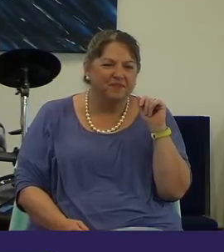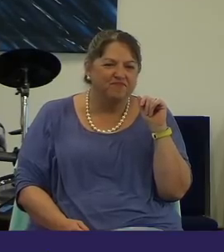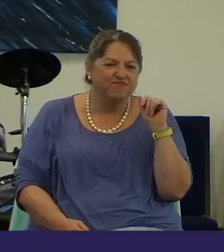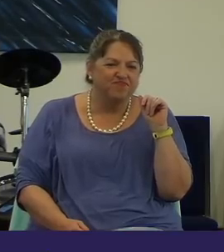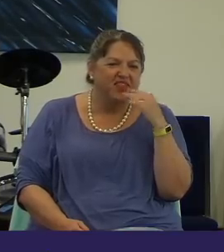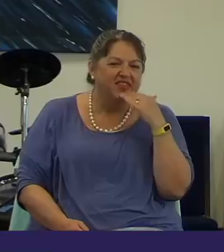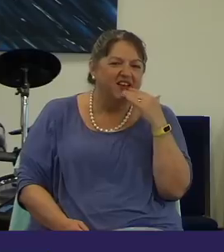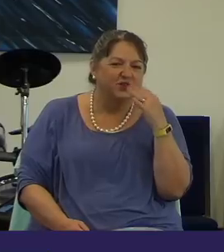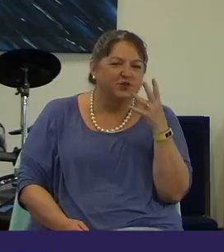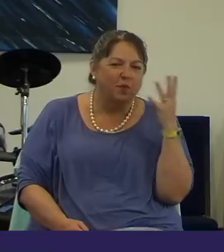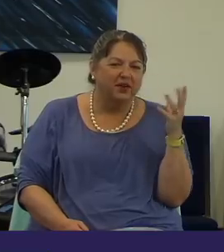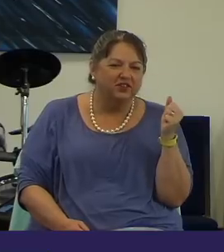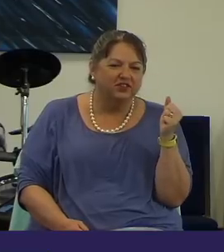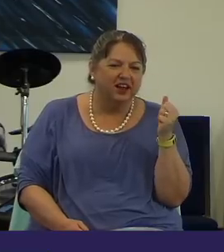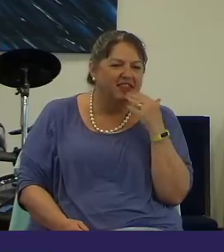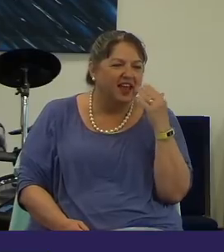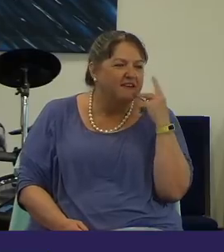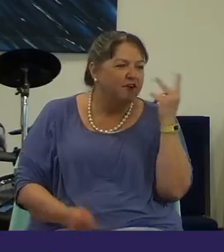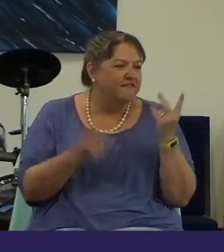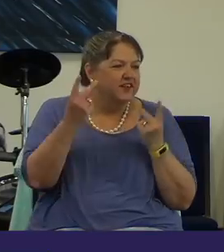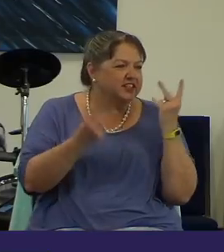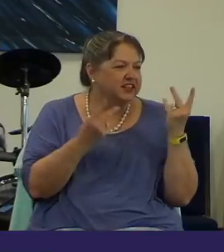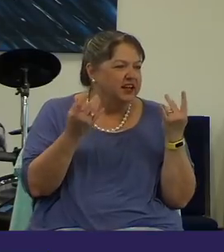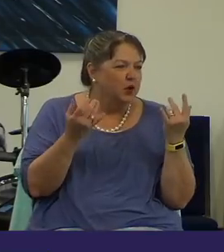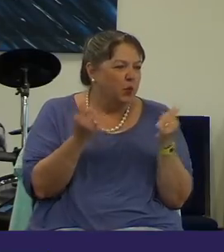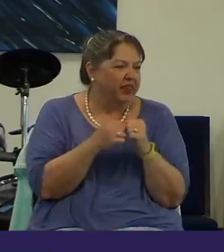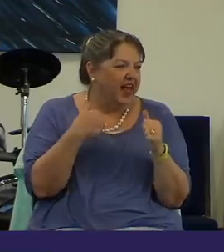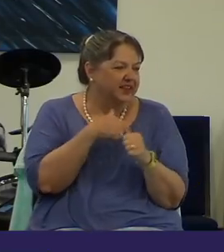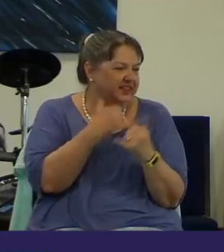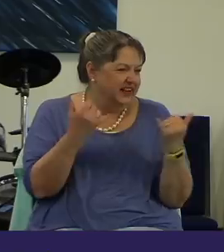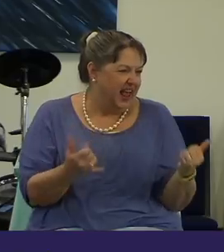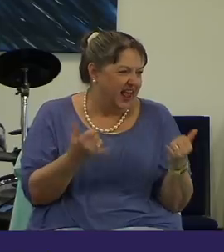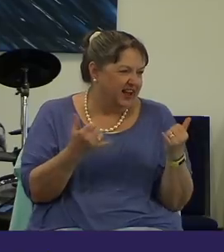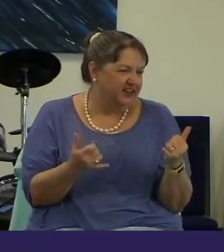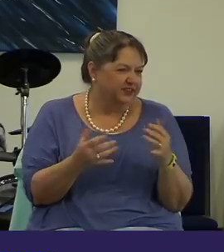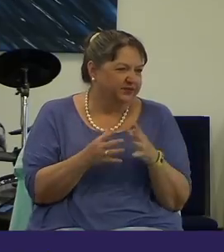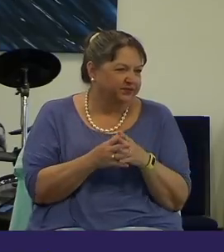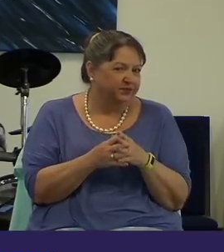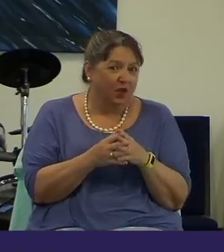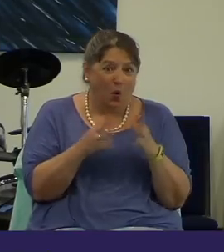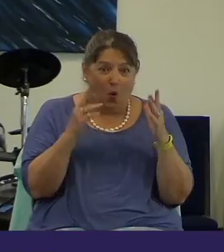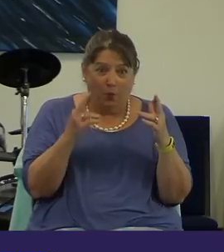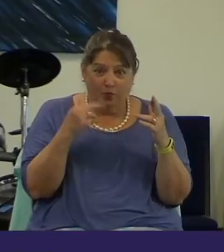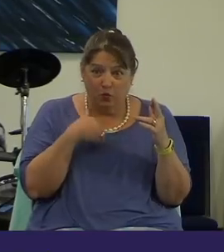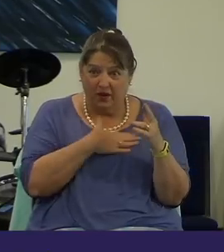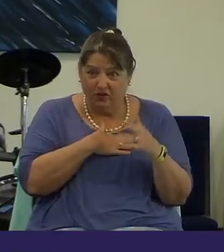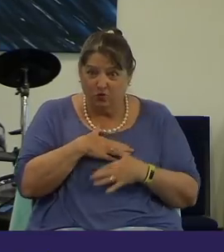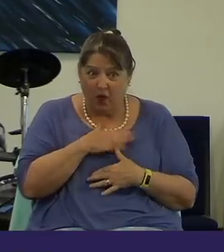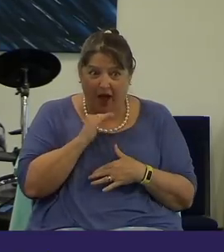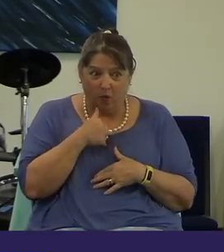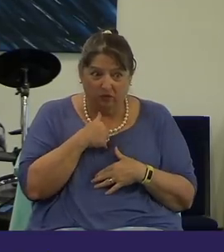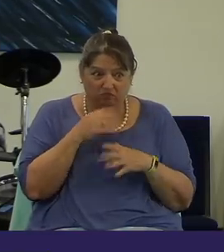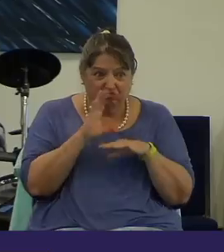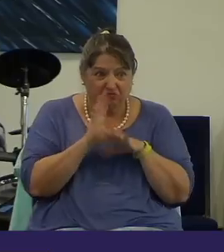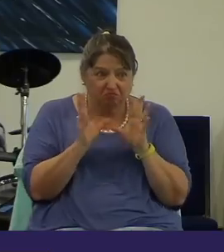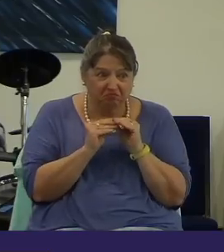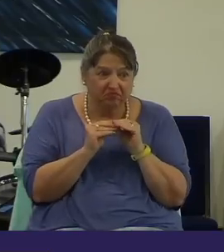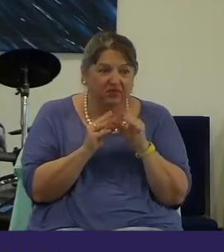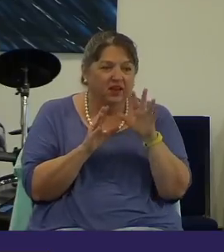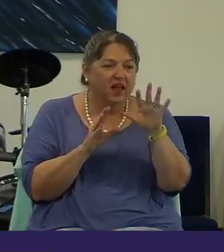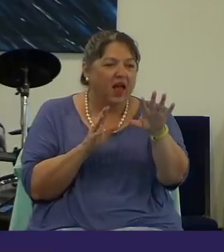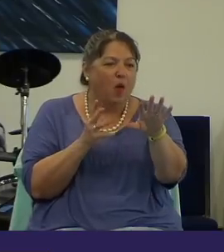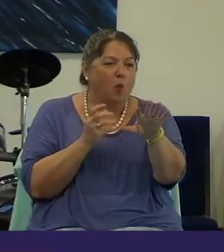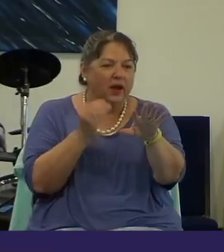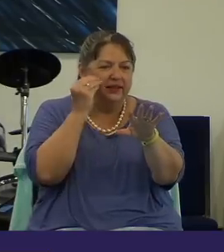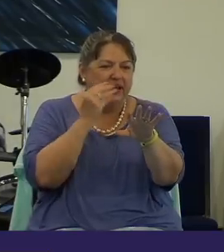Thank you so much. Thank you for visiting with us today. We pray that you enjoy our service. So today, actually, I meant to say